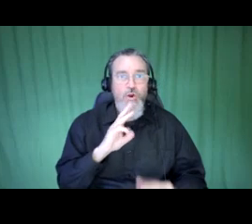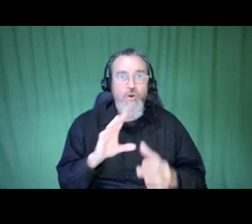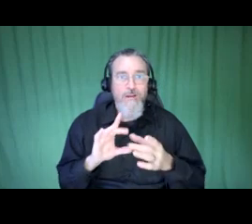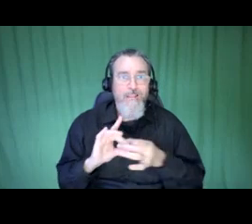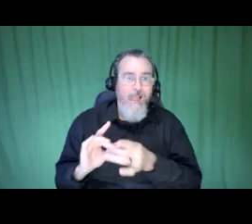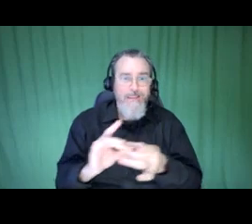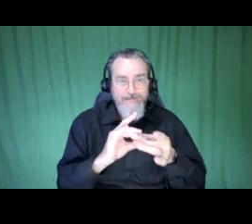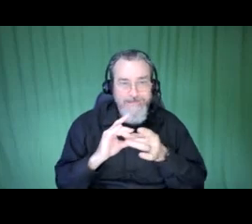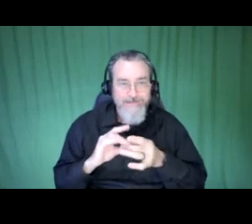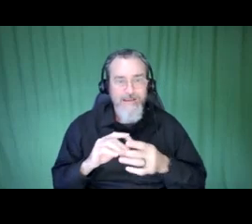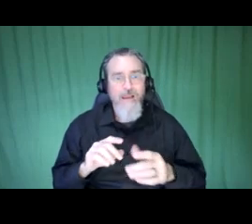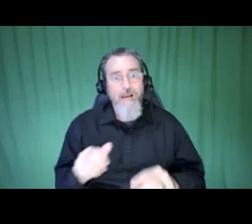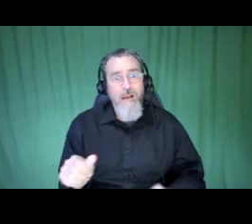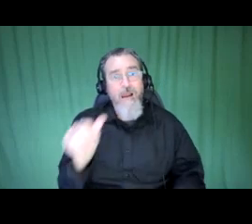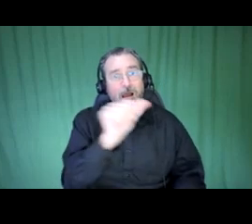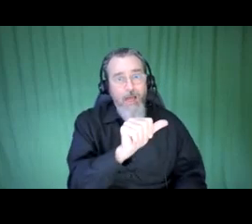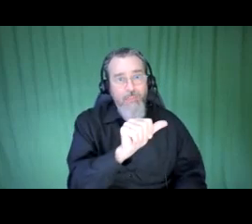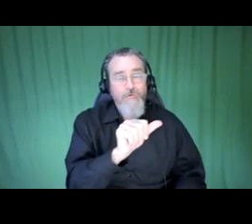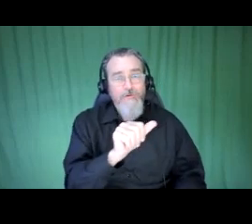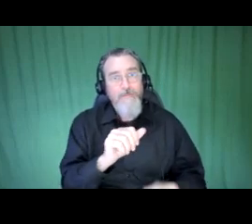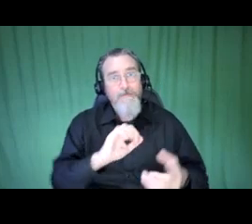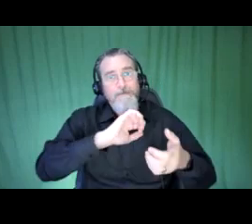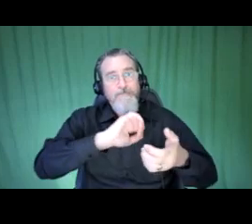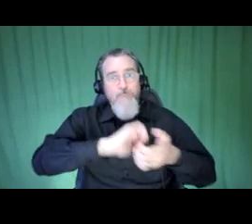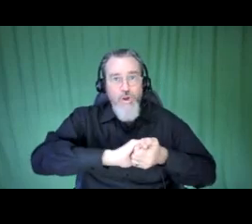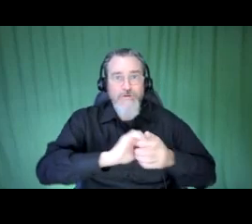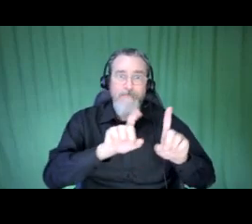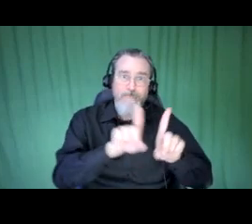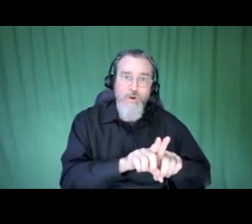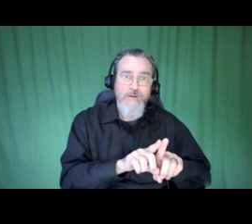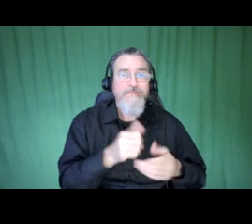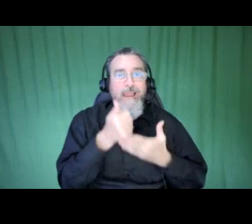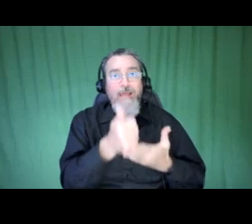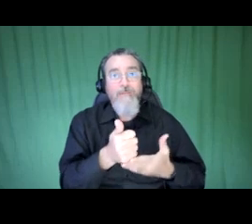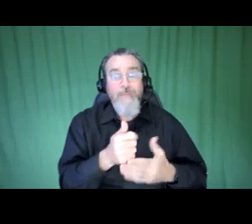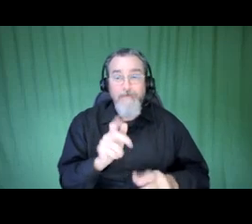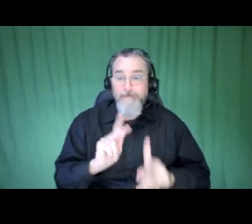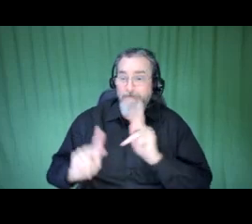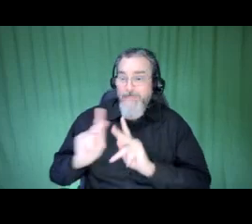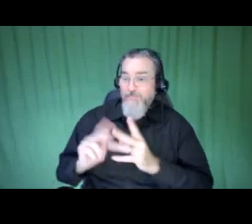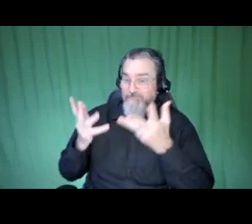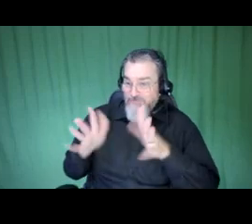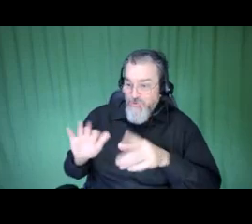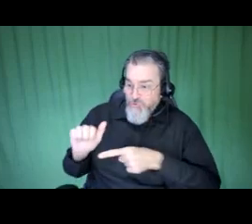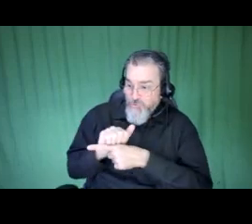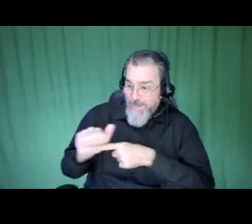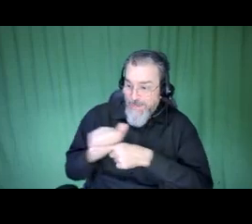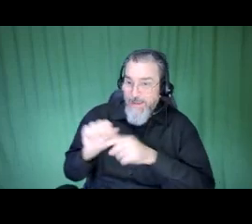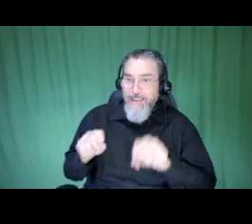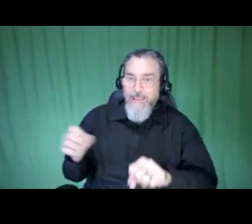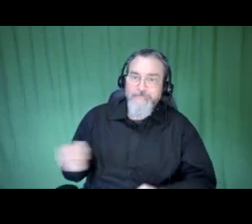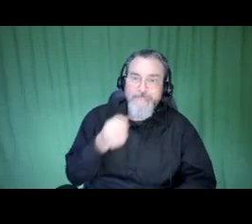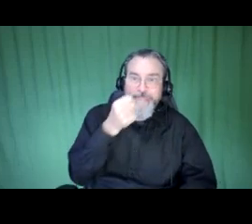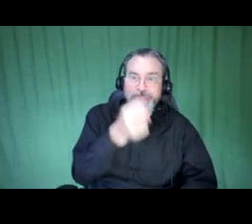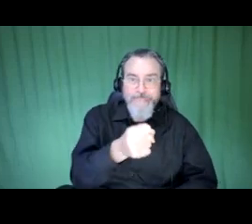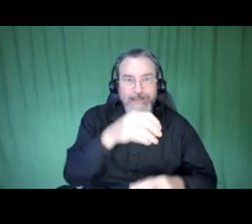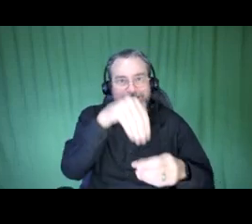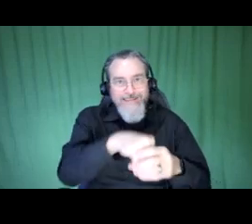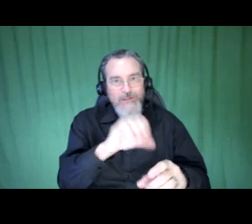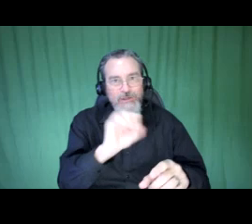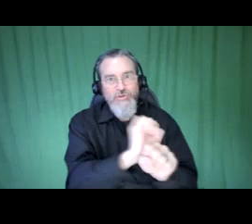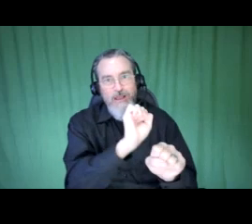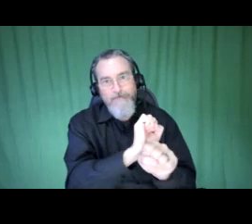have committed to help us place our trainees into the jobs within this next 4 years of this proposed